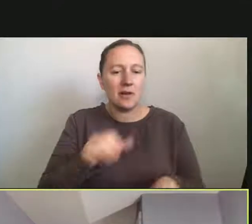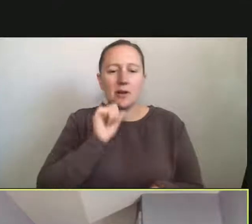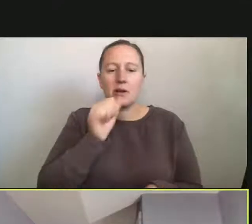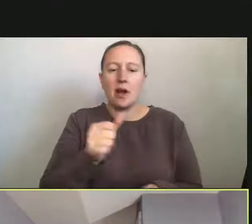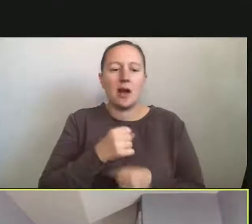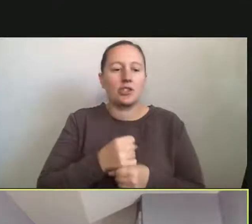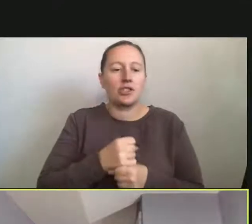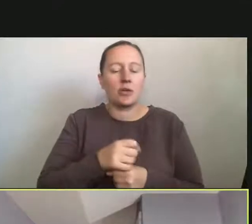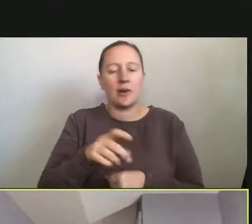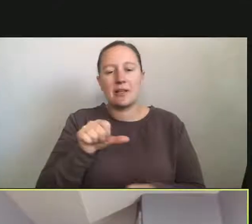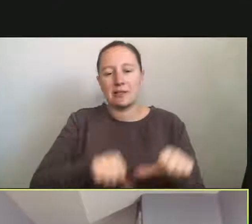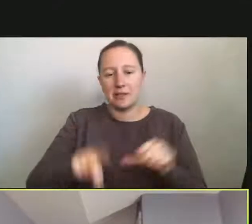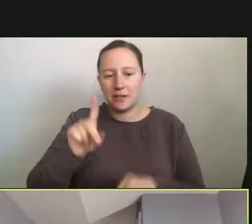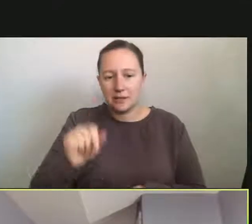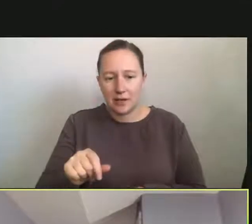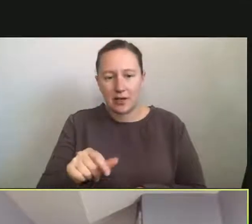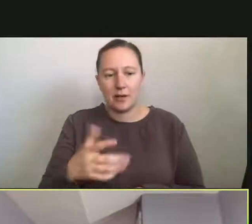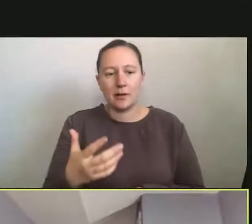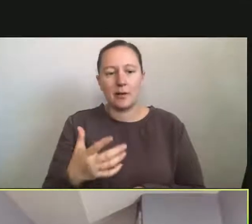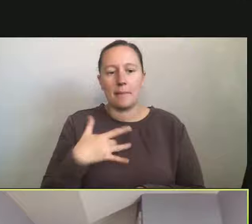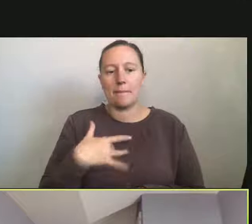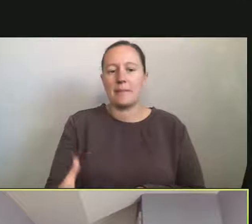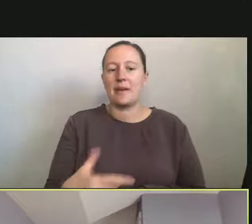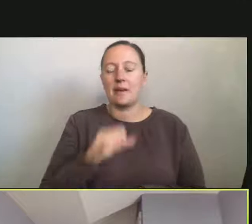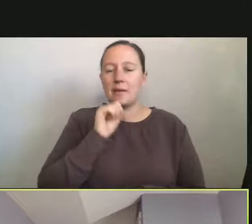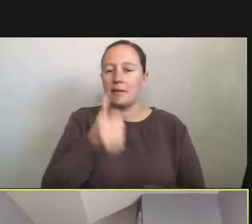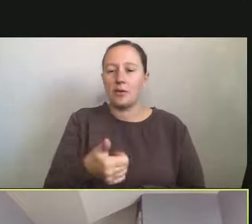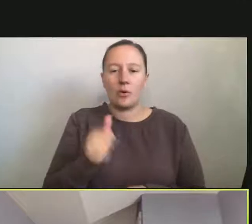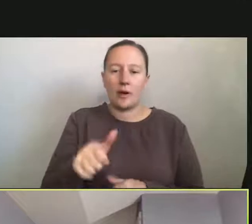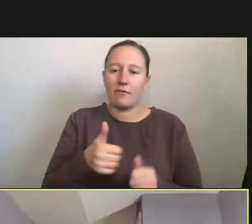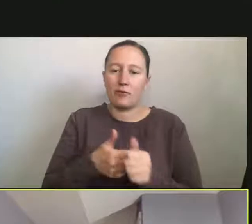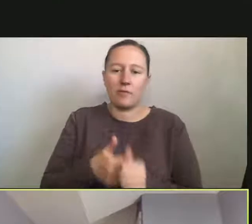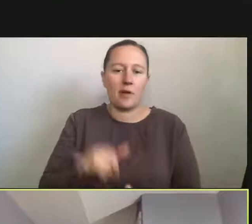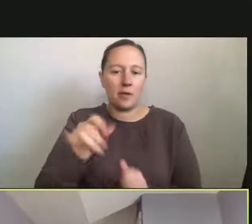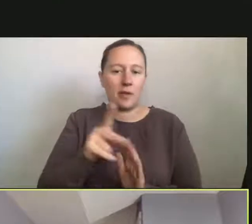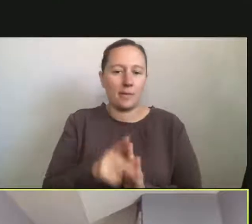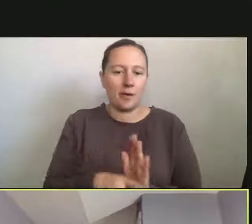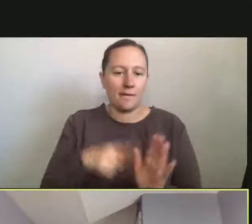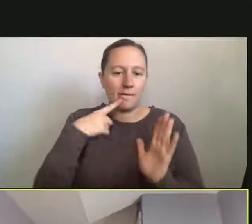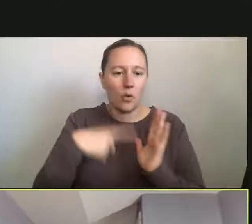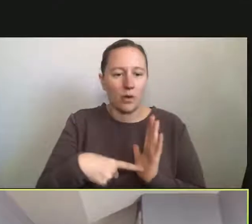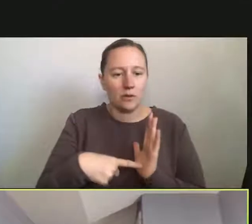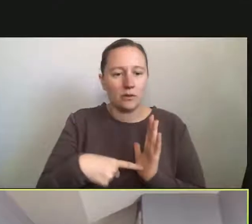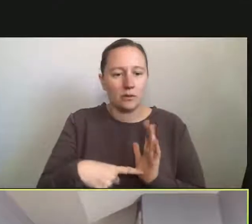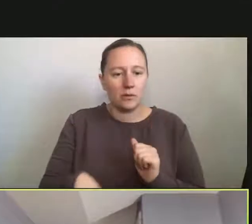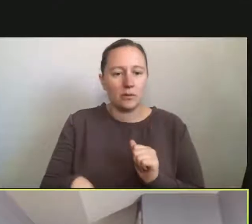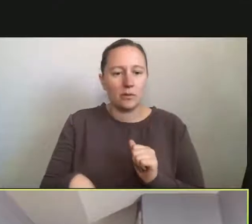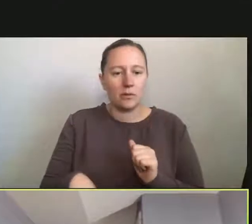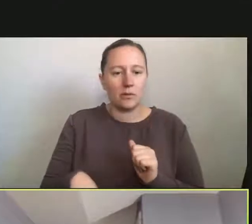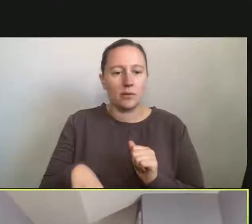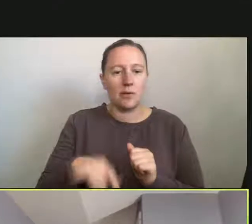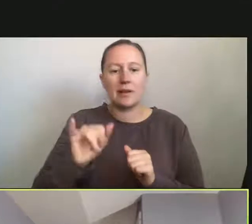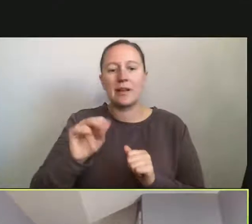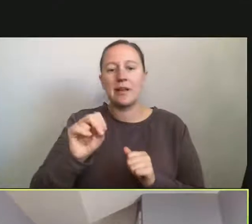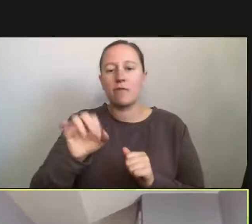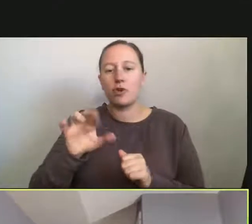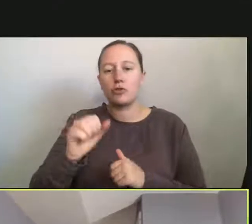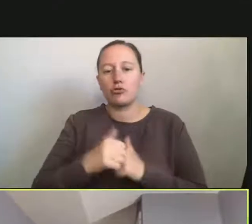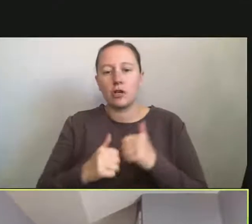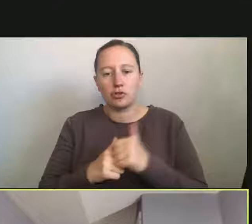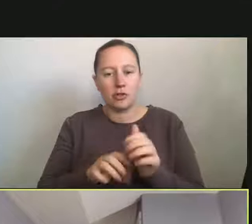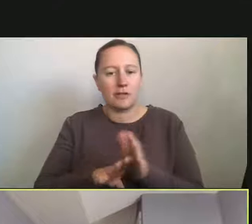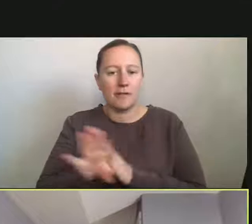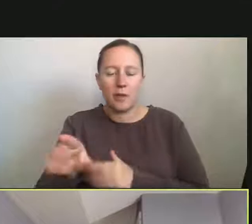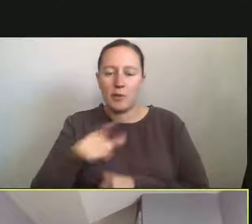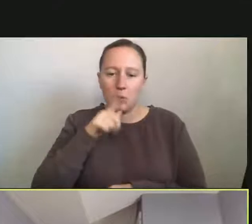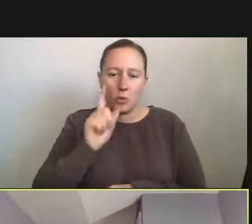generate scientific data, and these will generally not be subject to the policy. So, for example, some forms of infrastructure development may ultimately not